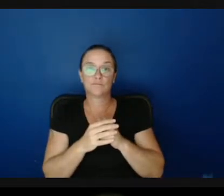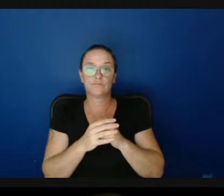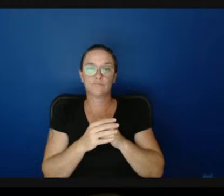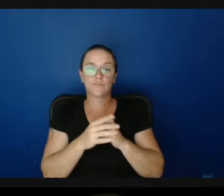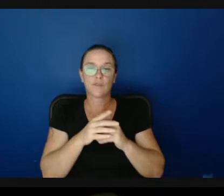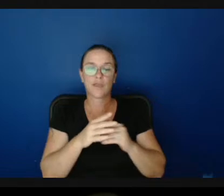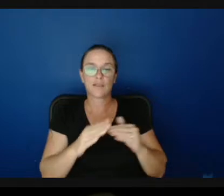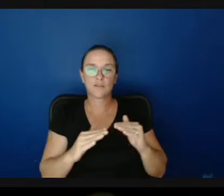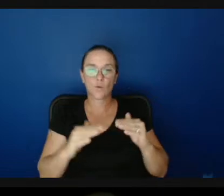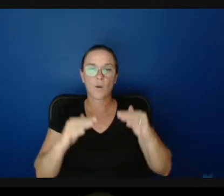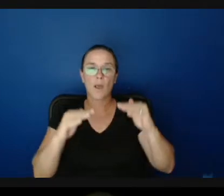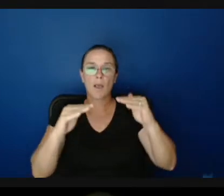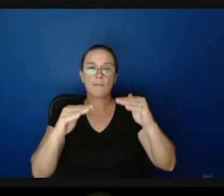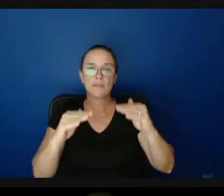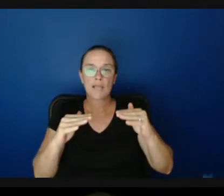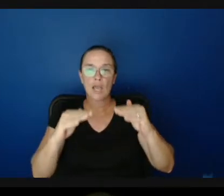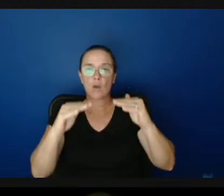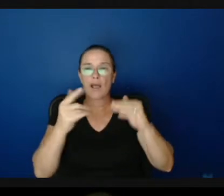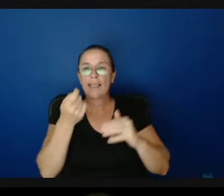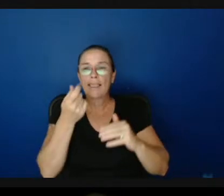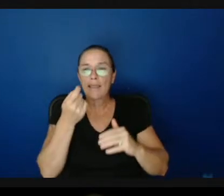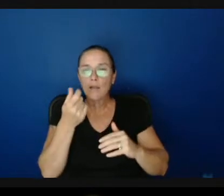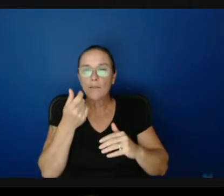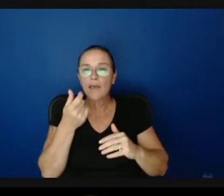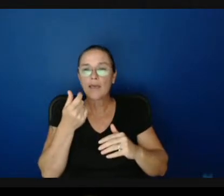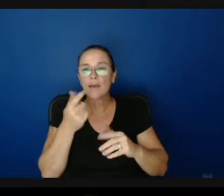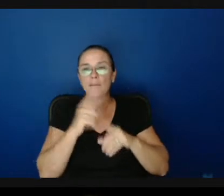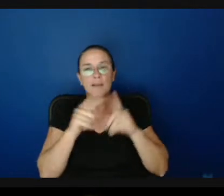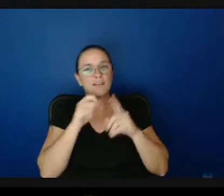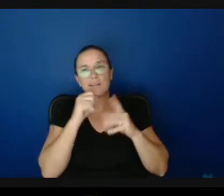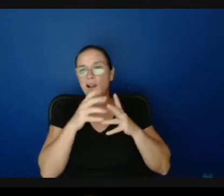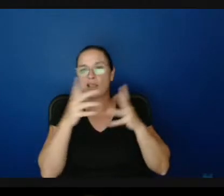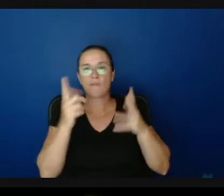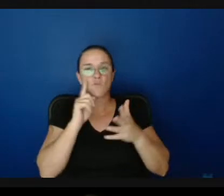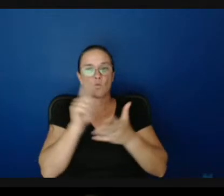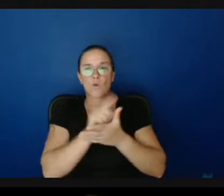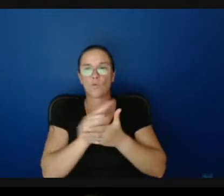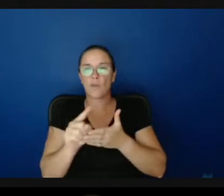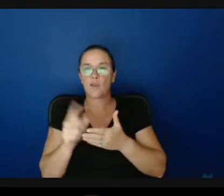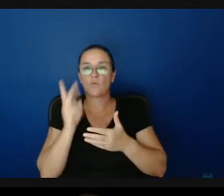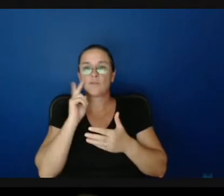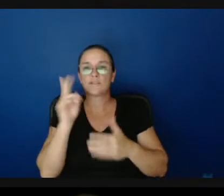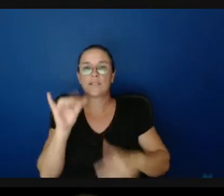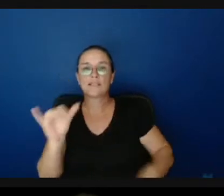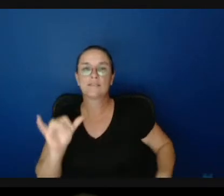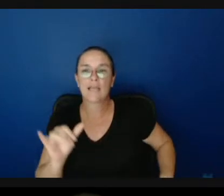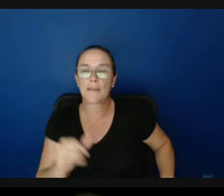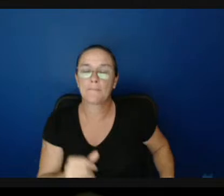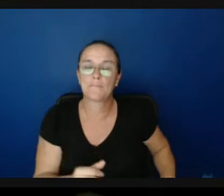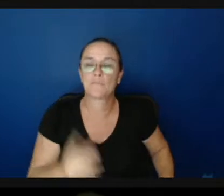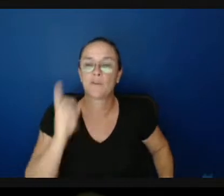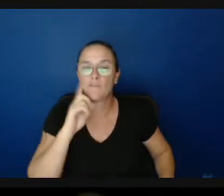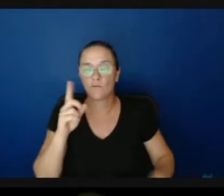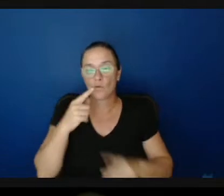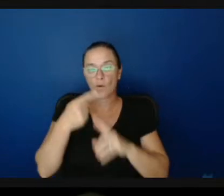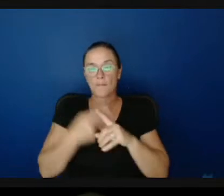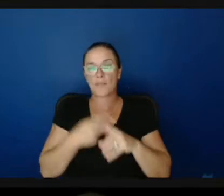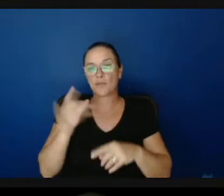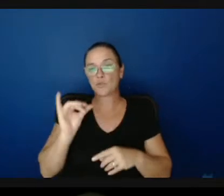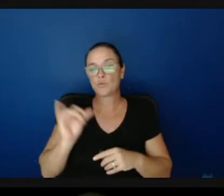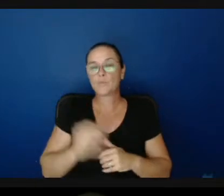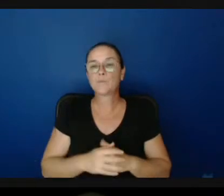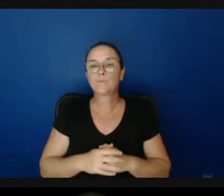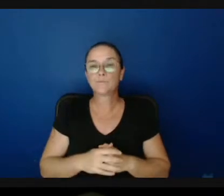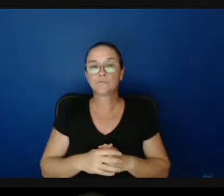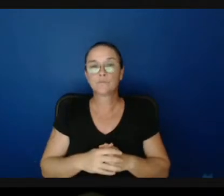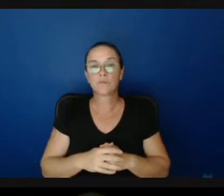rising and falling a little bit, but you can't see so much over the last week. We'll see the same kind of pattern with the noise over the last month here. So over the last